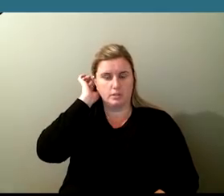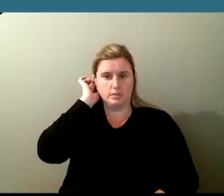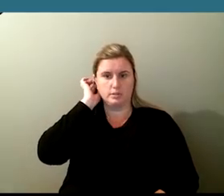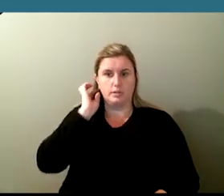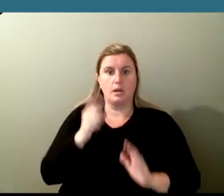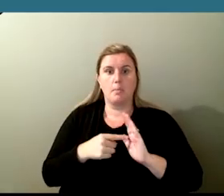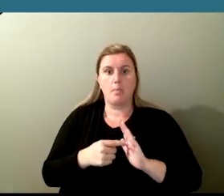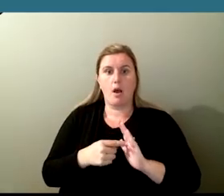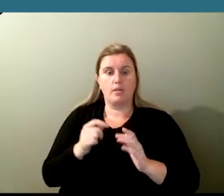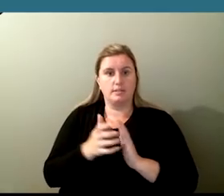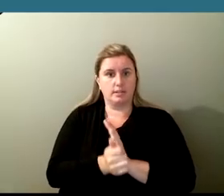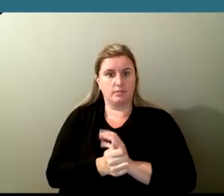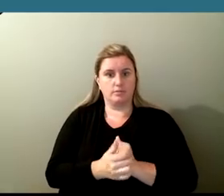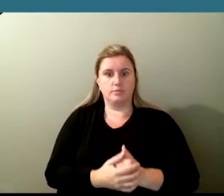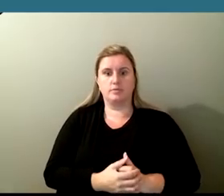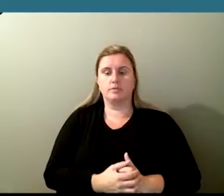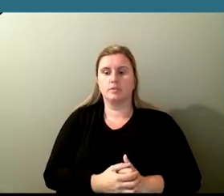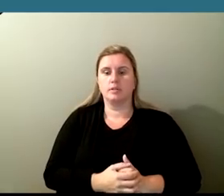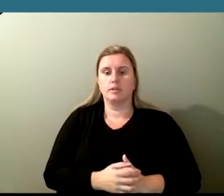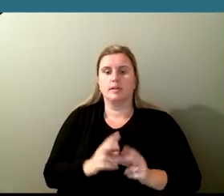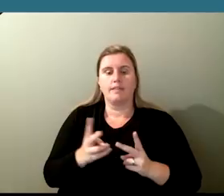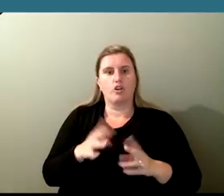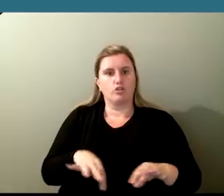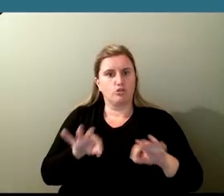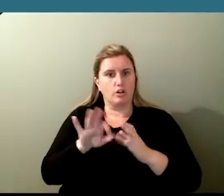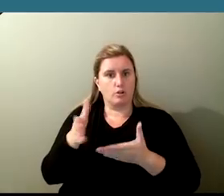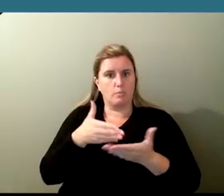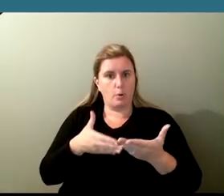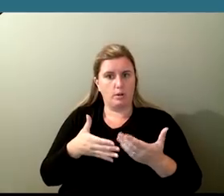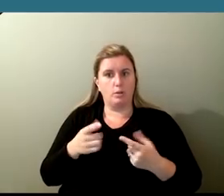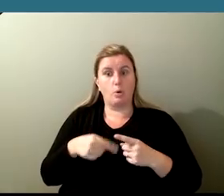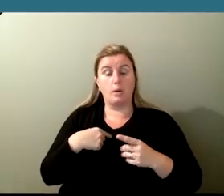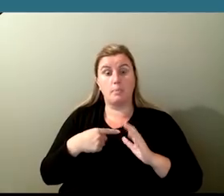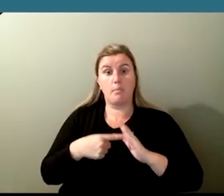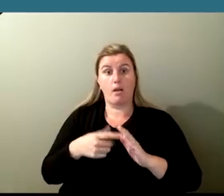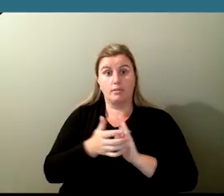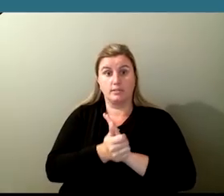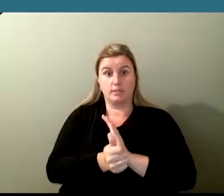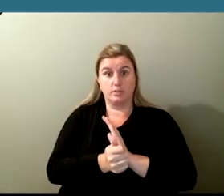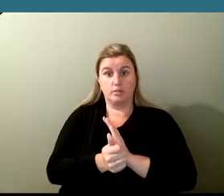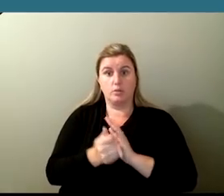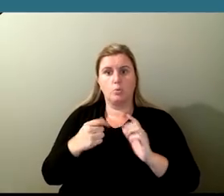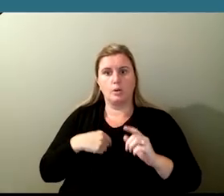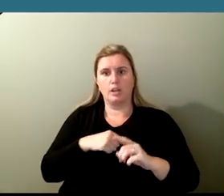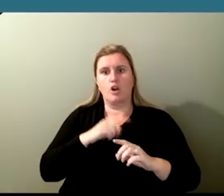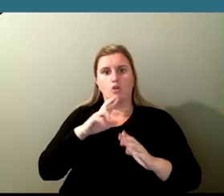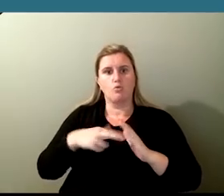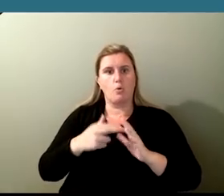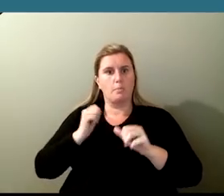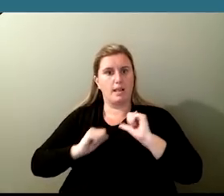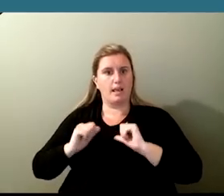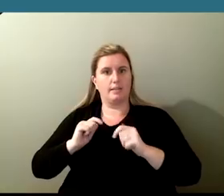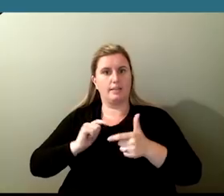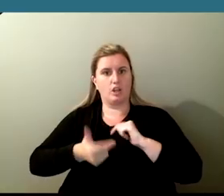Modeling the skill, a very critical component. When we model the skill, we're basically role-playing the